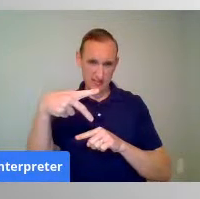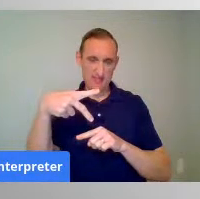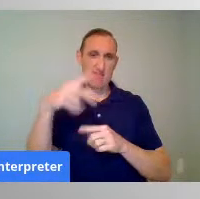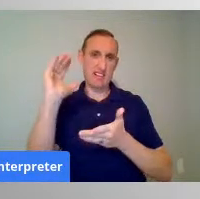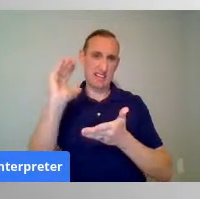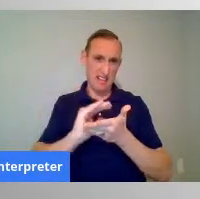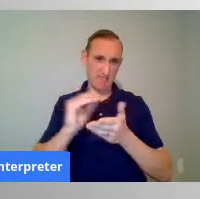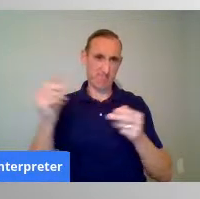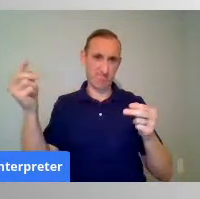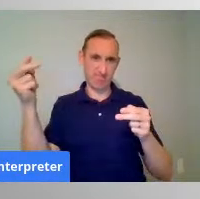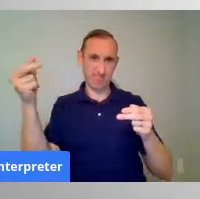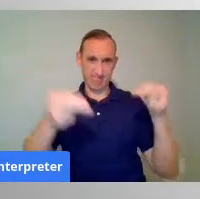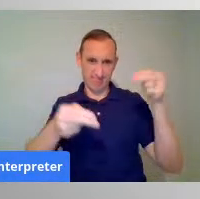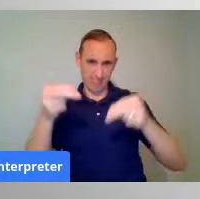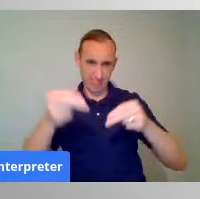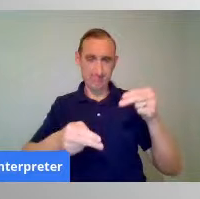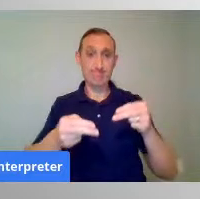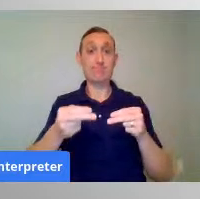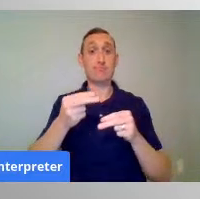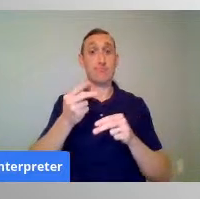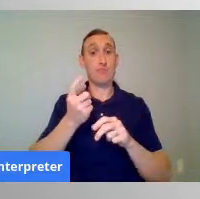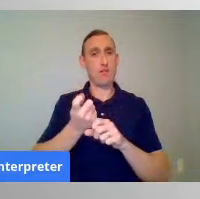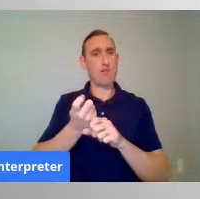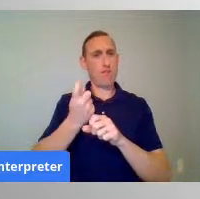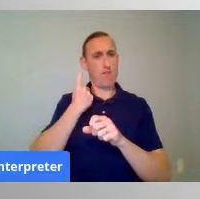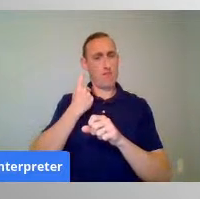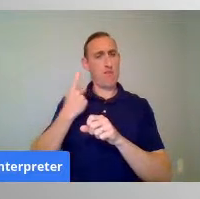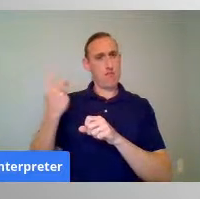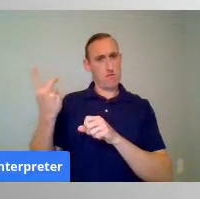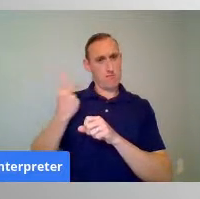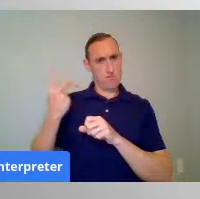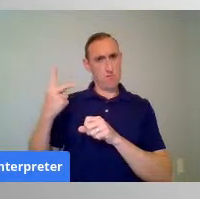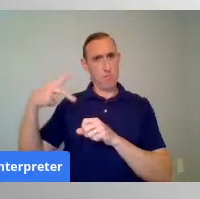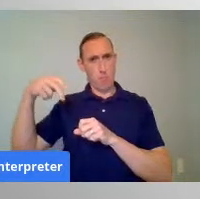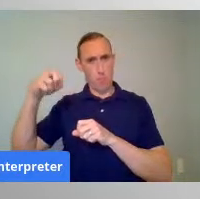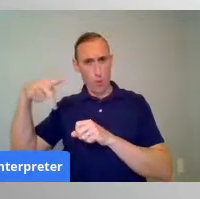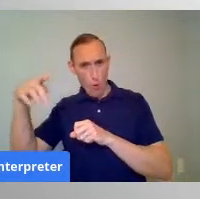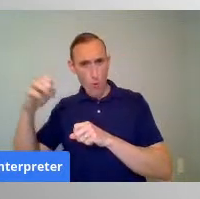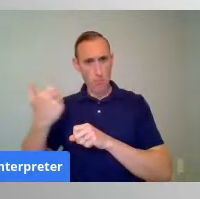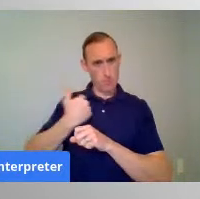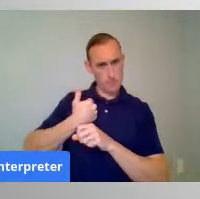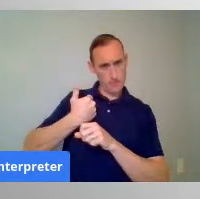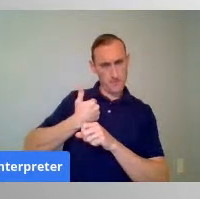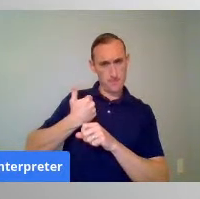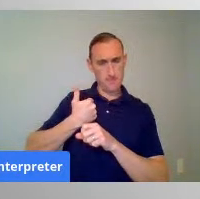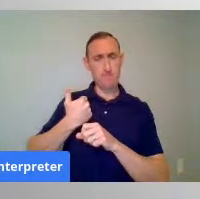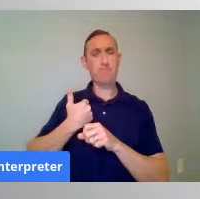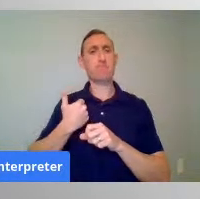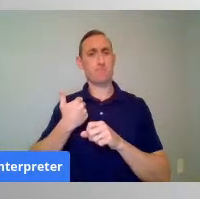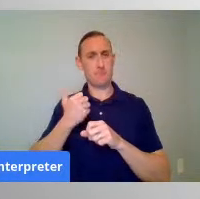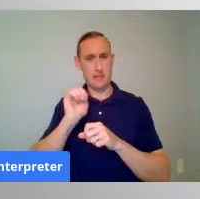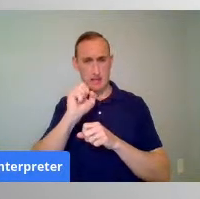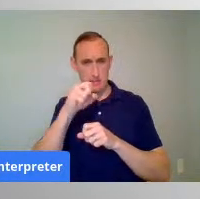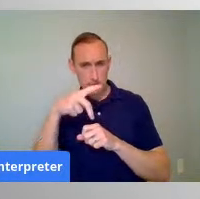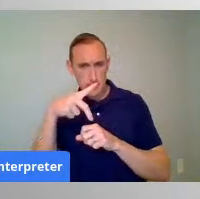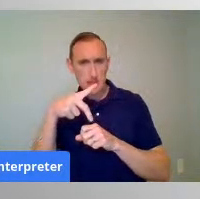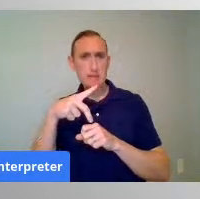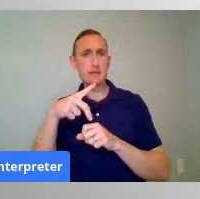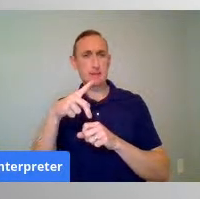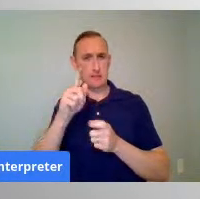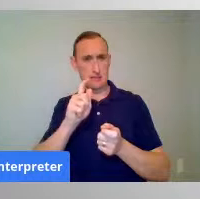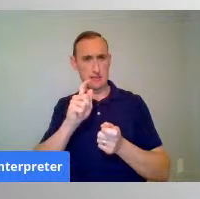we were trying to see what was the benefit, what would be the benefit of moving ASP from it being supported